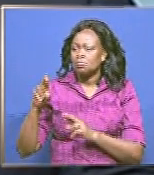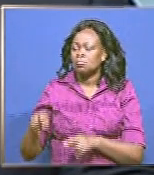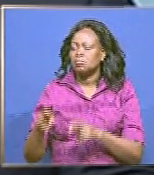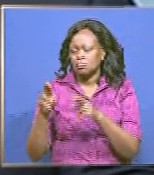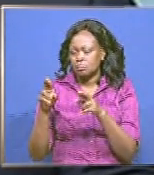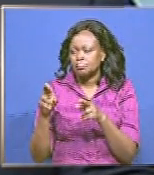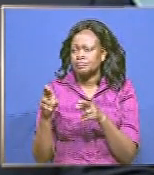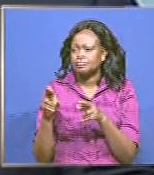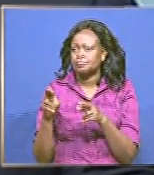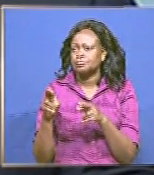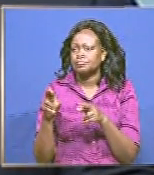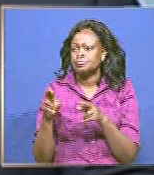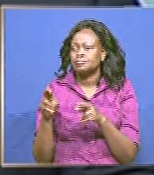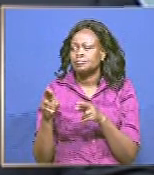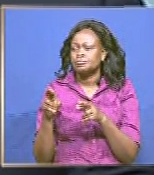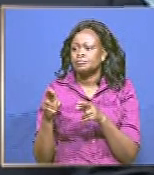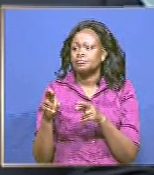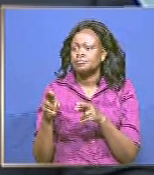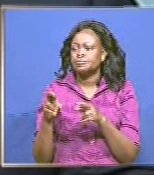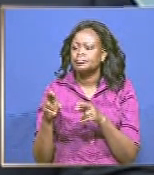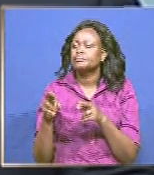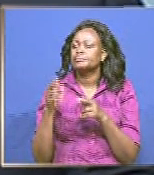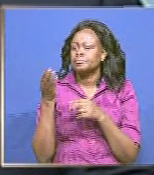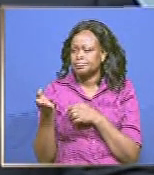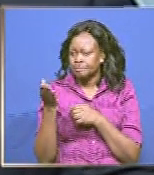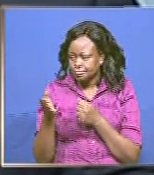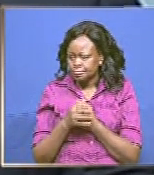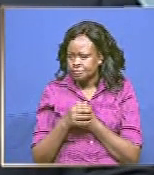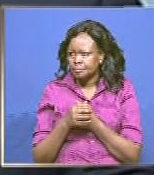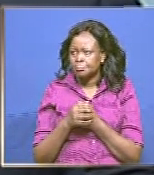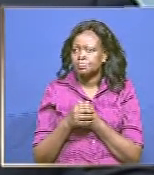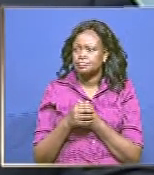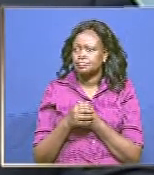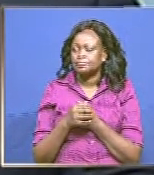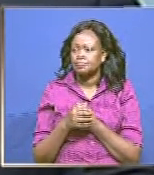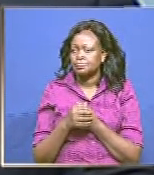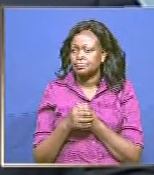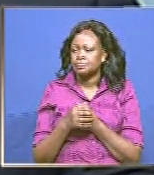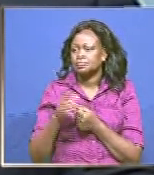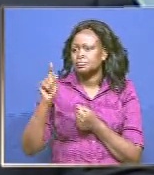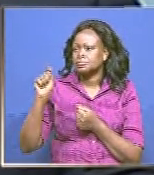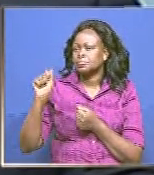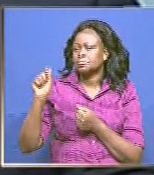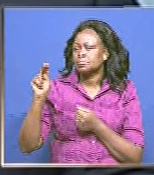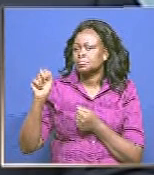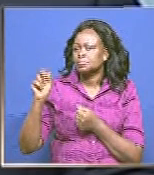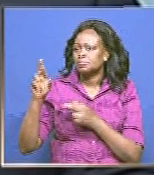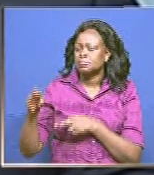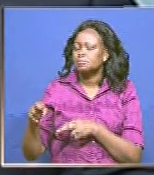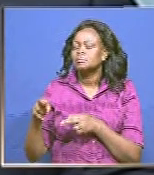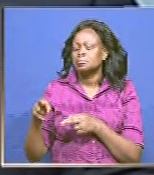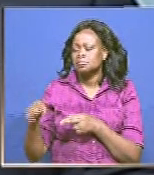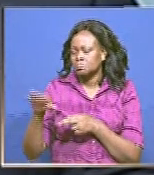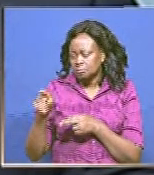stretch of river. Along there, of course, the Tana area is a U-shaped area